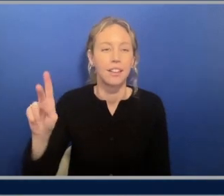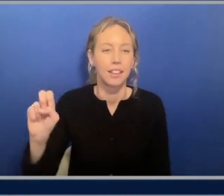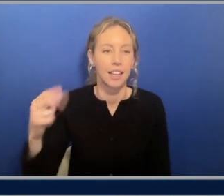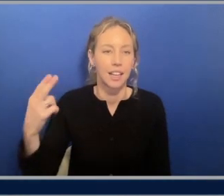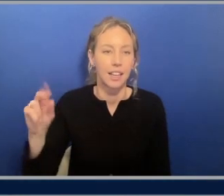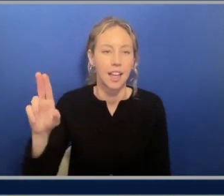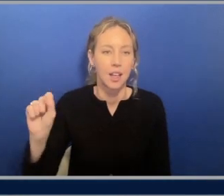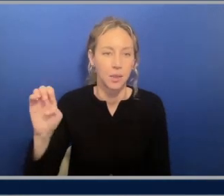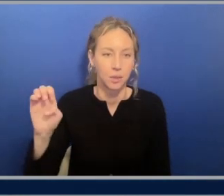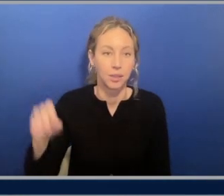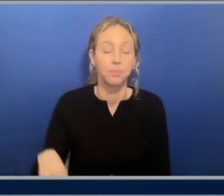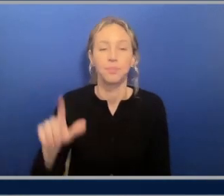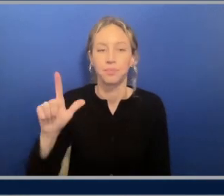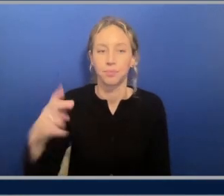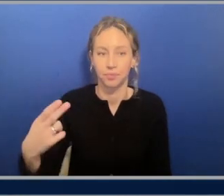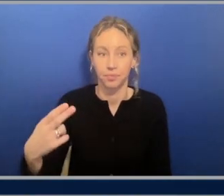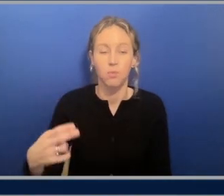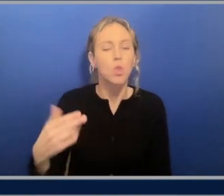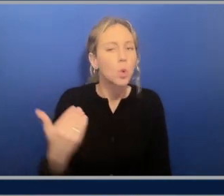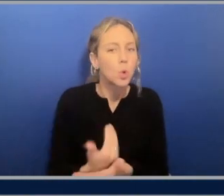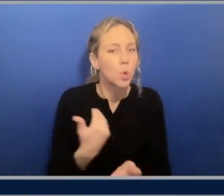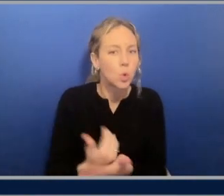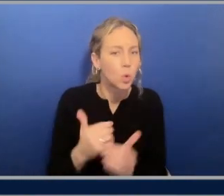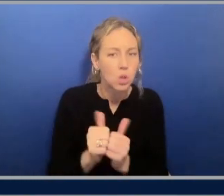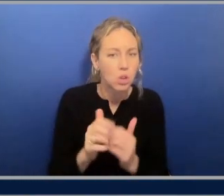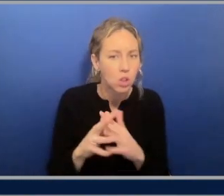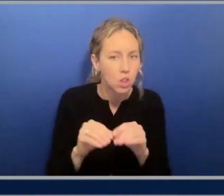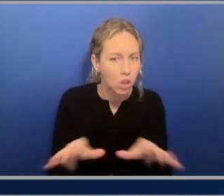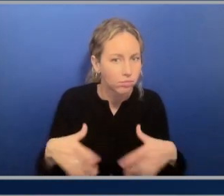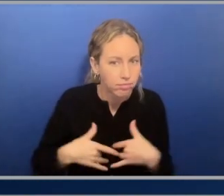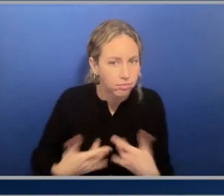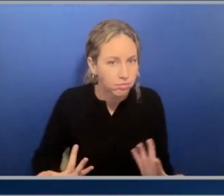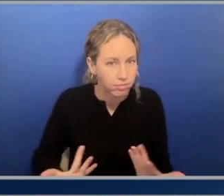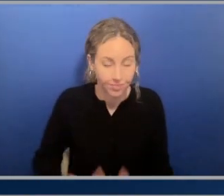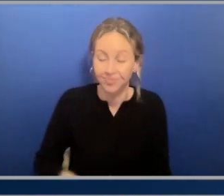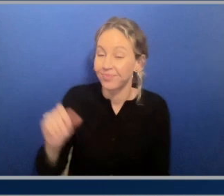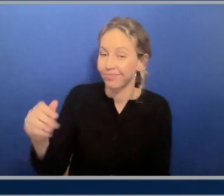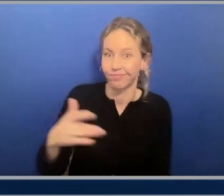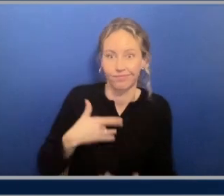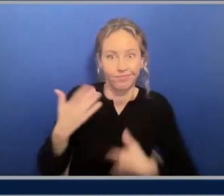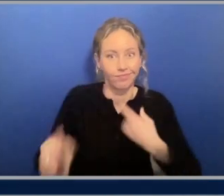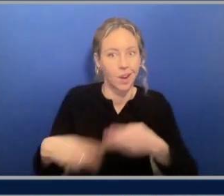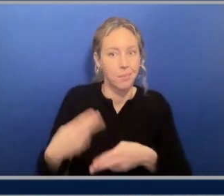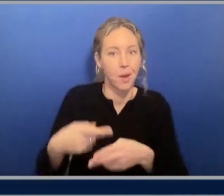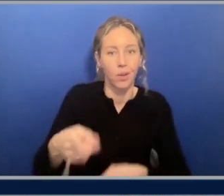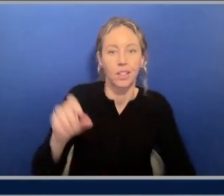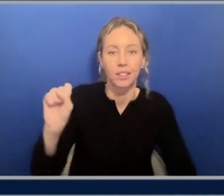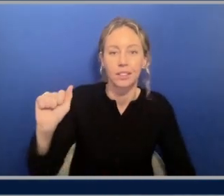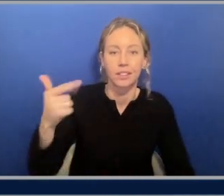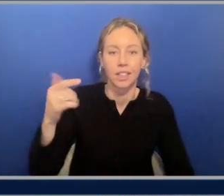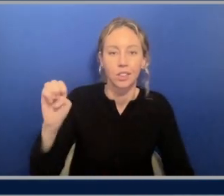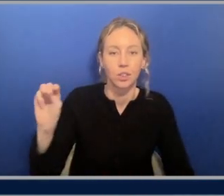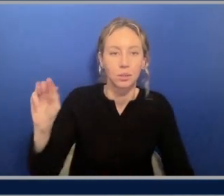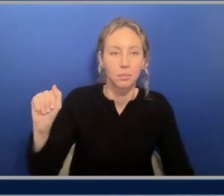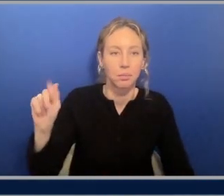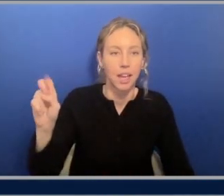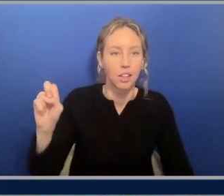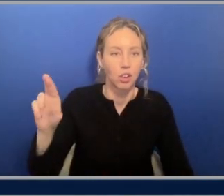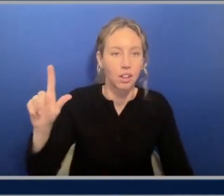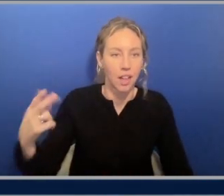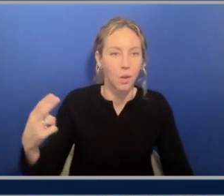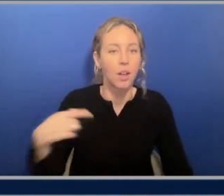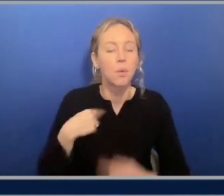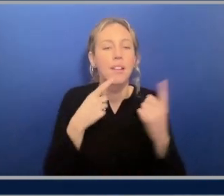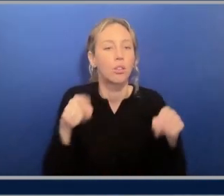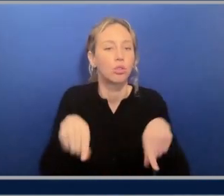this. What's this new launch about? Yeah, so I'm super excited about SageMaker Lakehouse for sure. When Matt announced it during the keynote